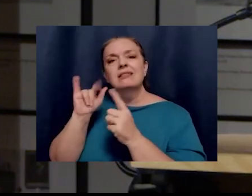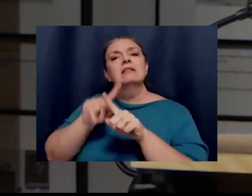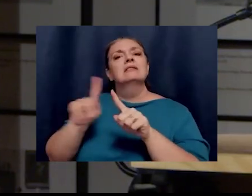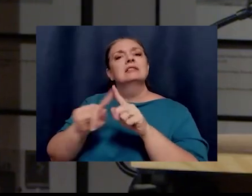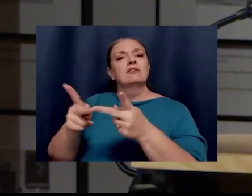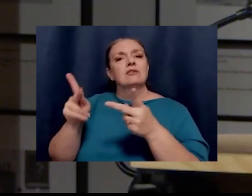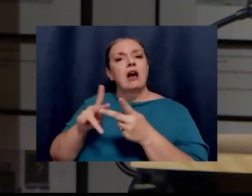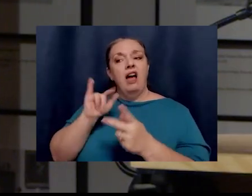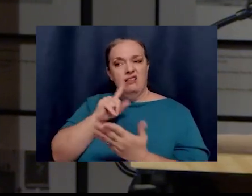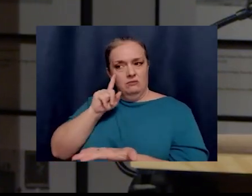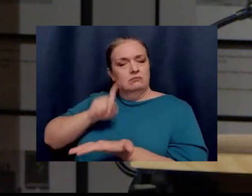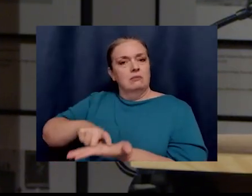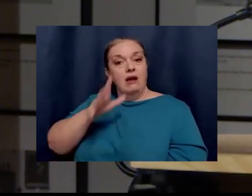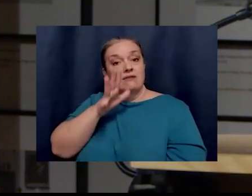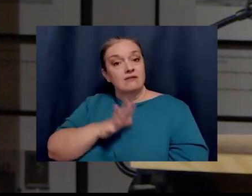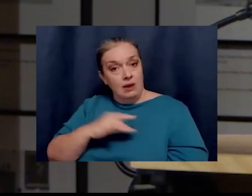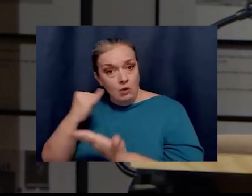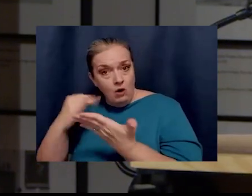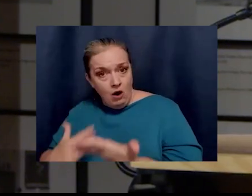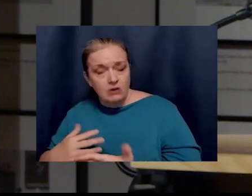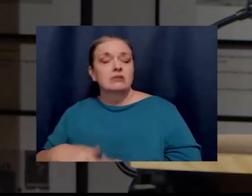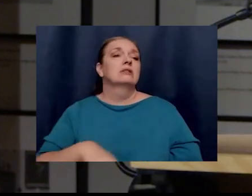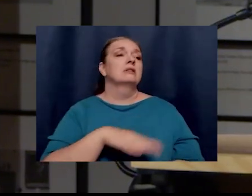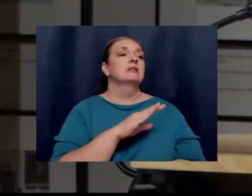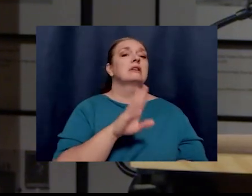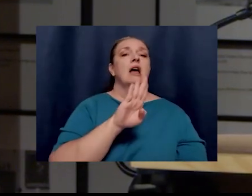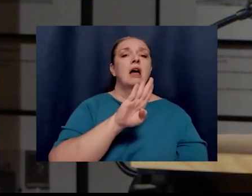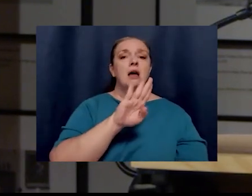of women artists, artists of color, indigenous artists,